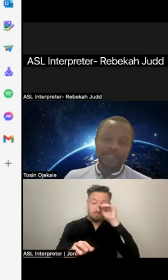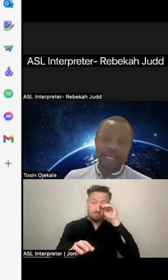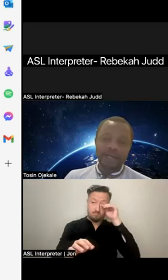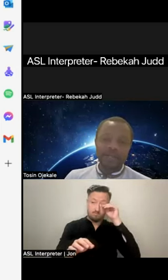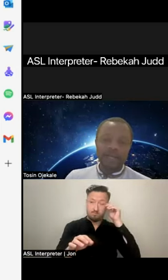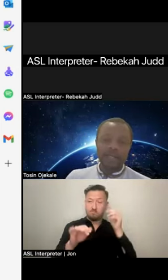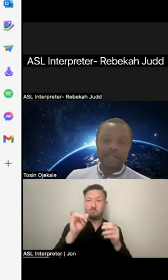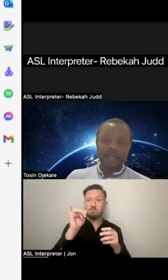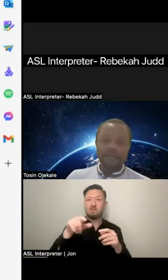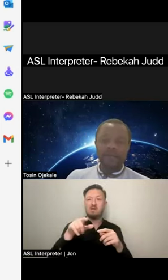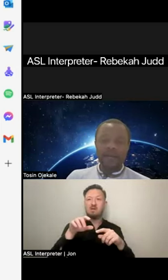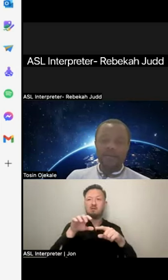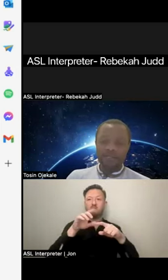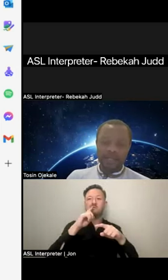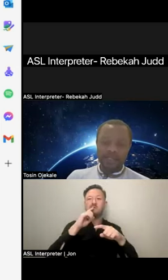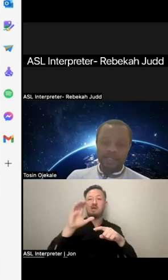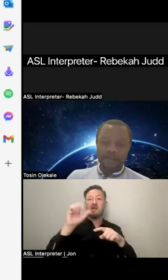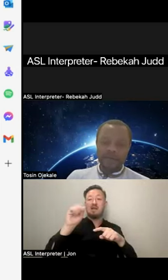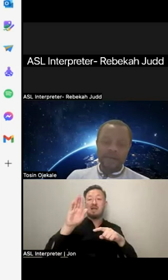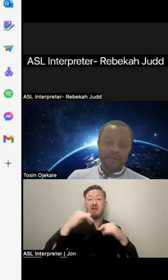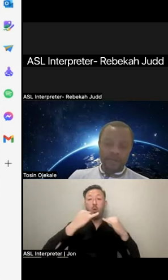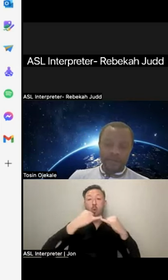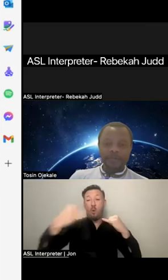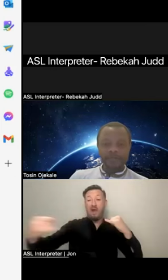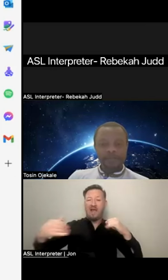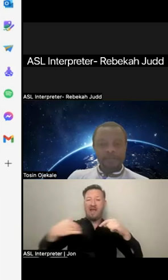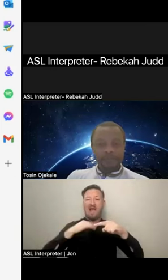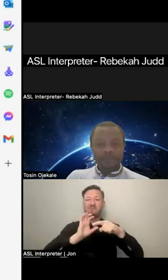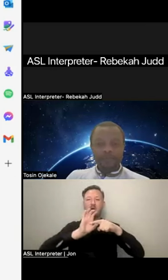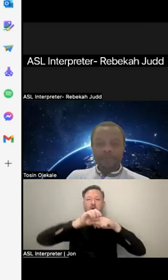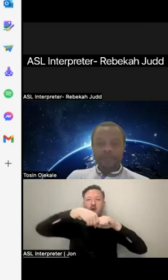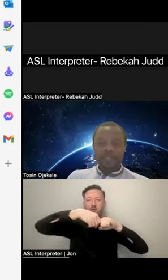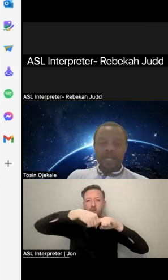resistance, their level of fire resistance differ, okay?